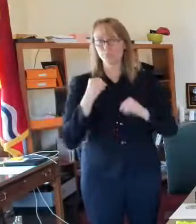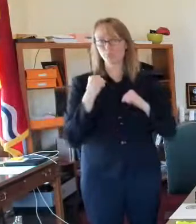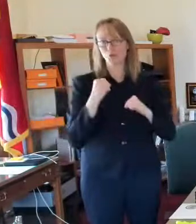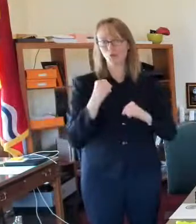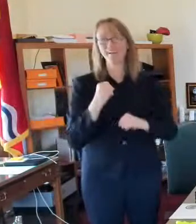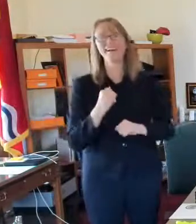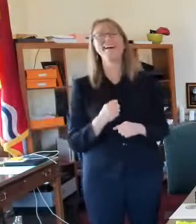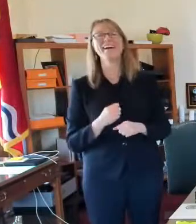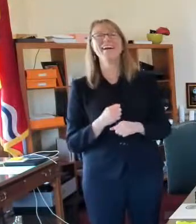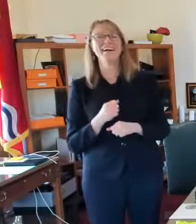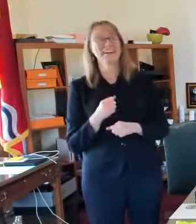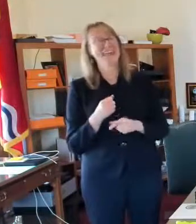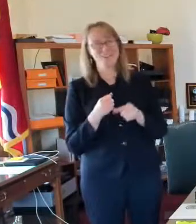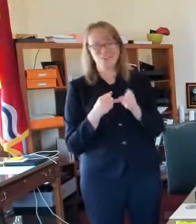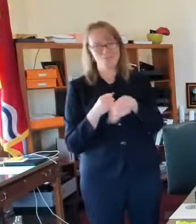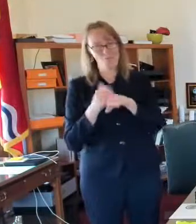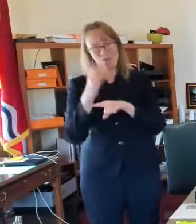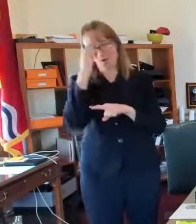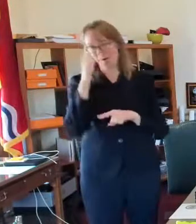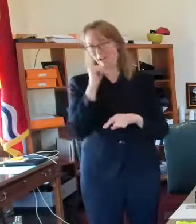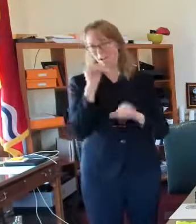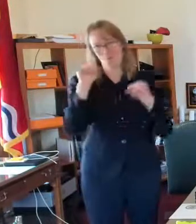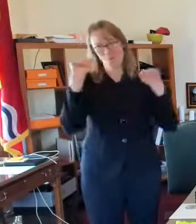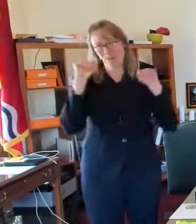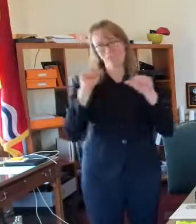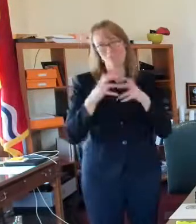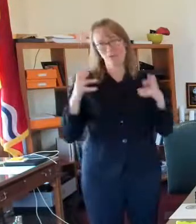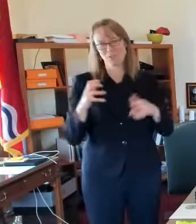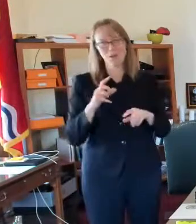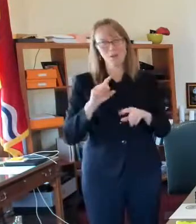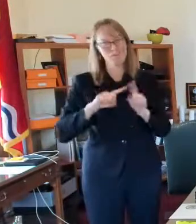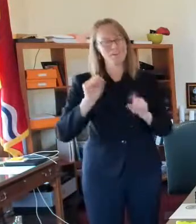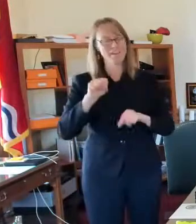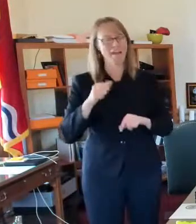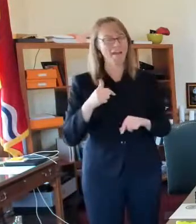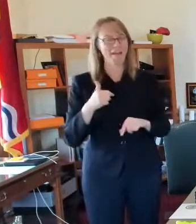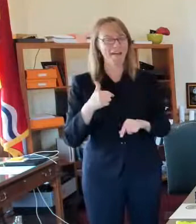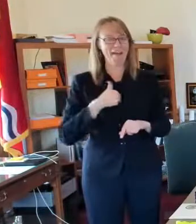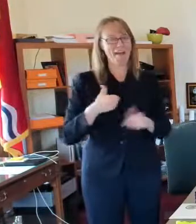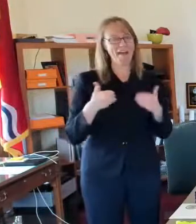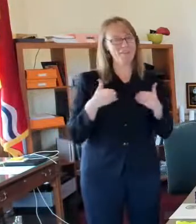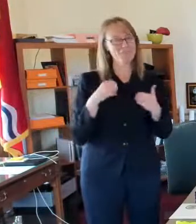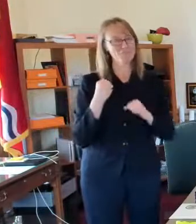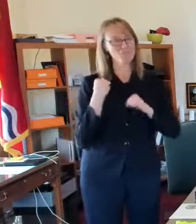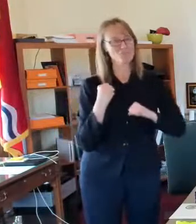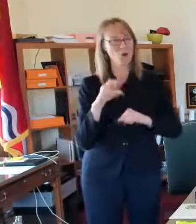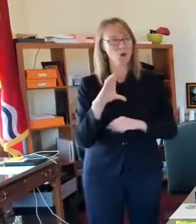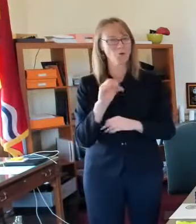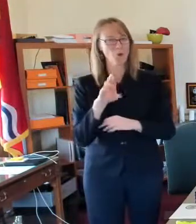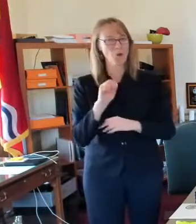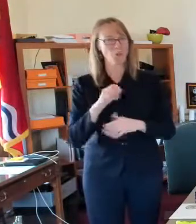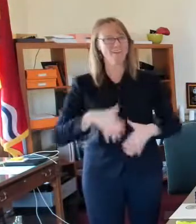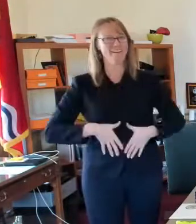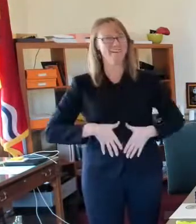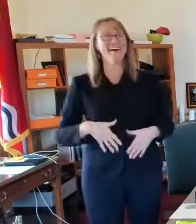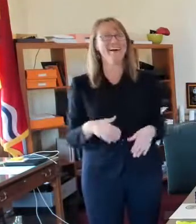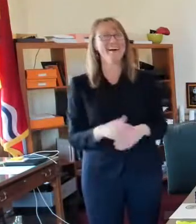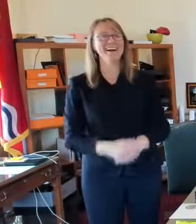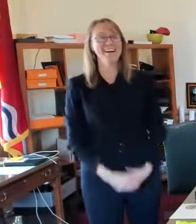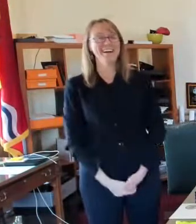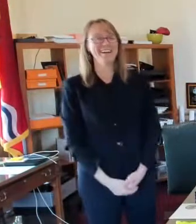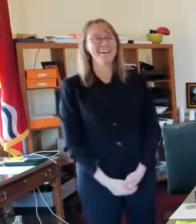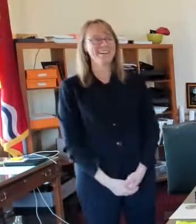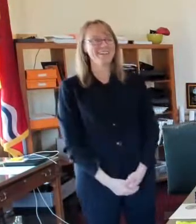You're too busy. you know, you gotta have that strong core. Chester's question is separate but sort of